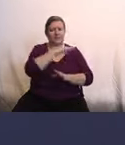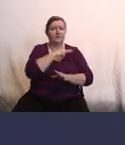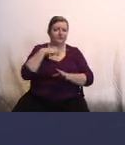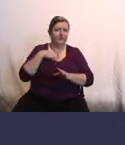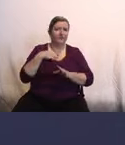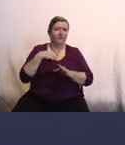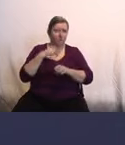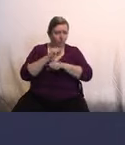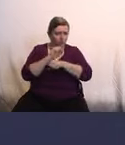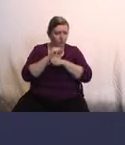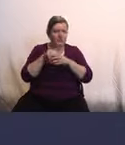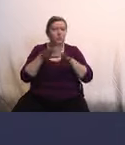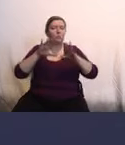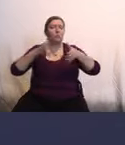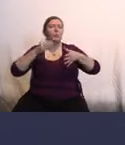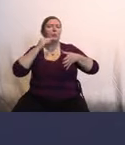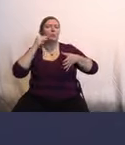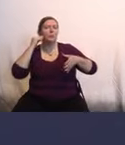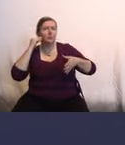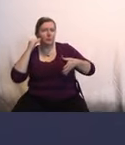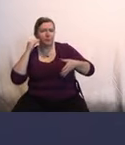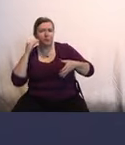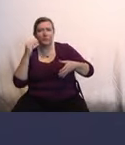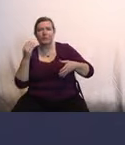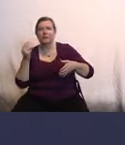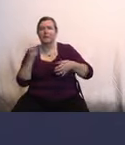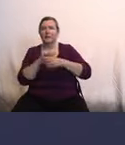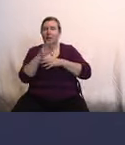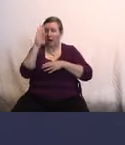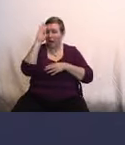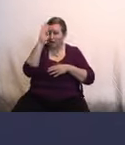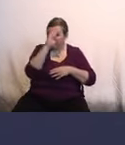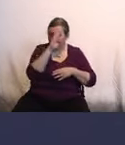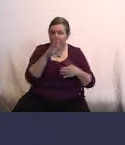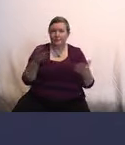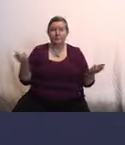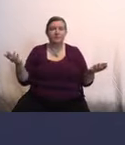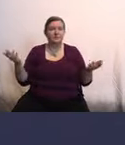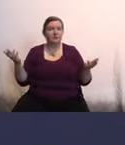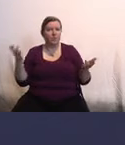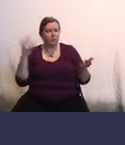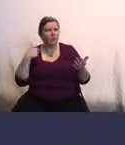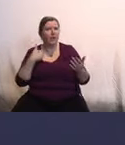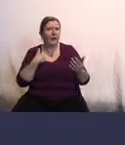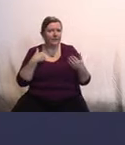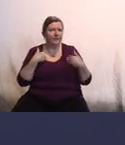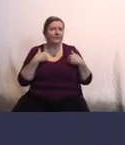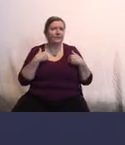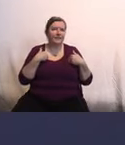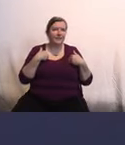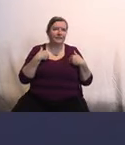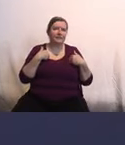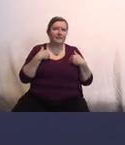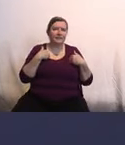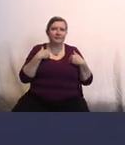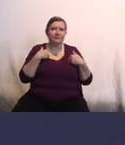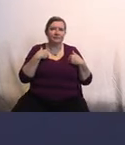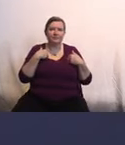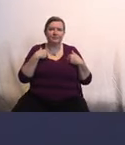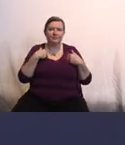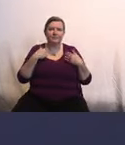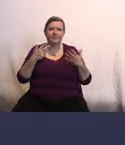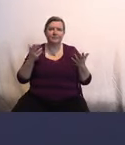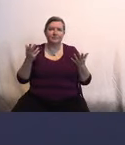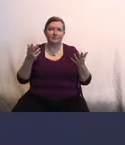all of these settings, to do this in a responsible way. Again, it's part of the reason why we've got a longer runway, particularly in the